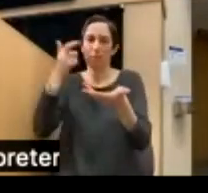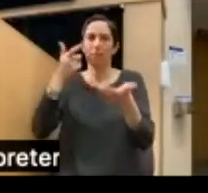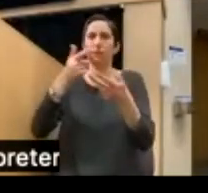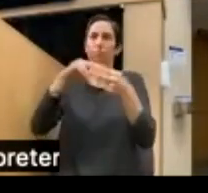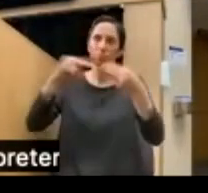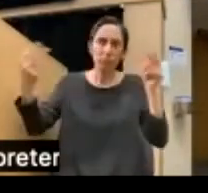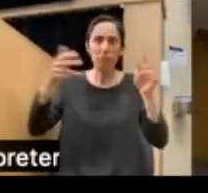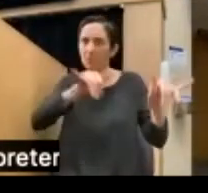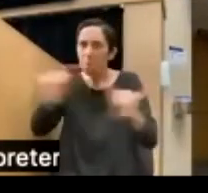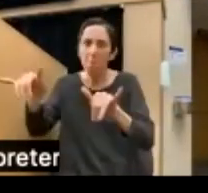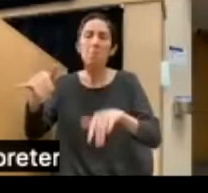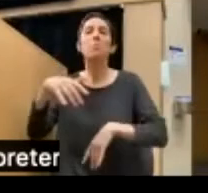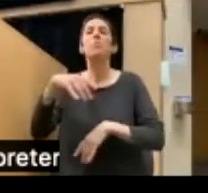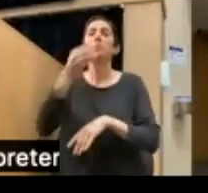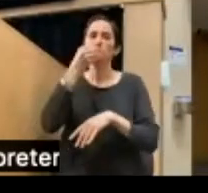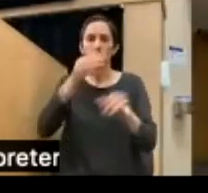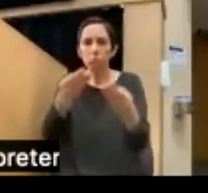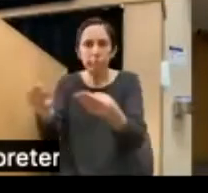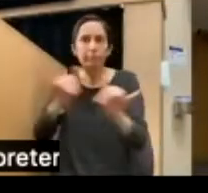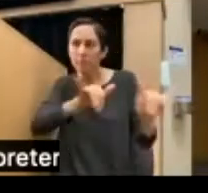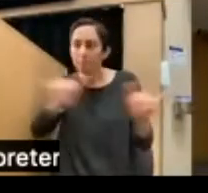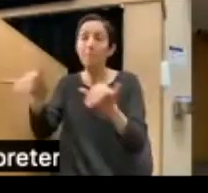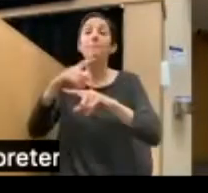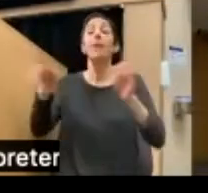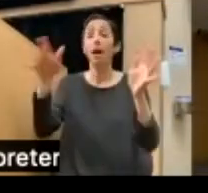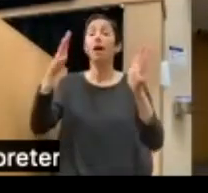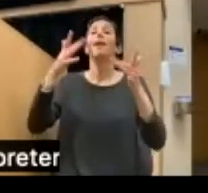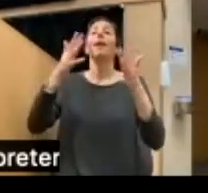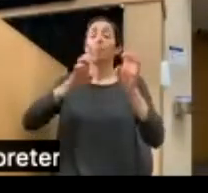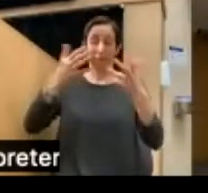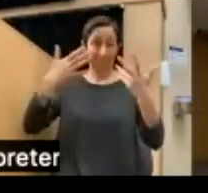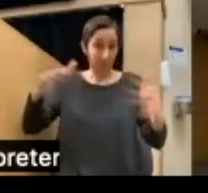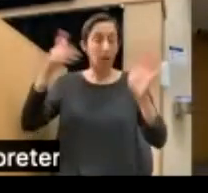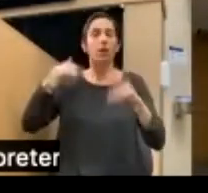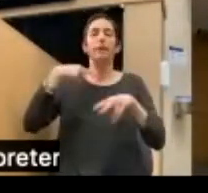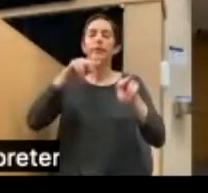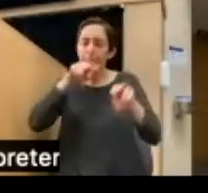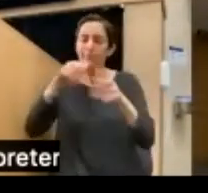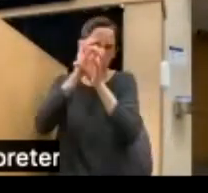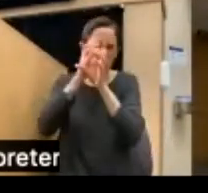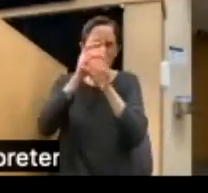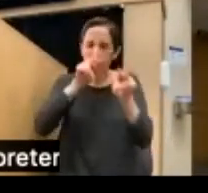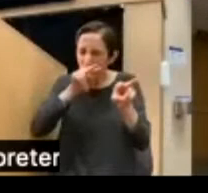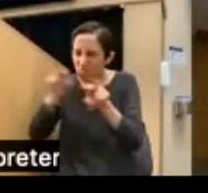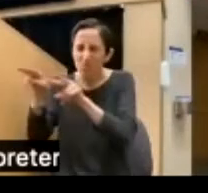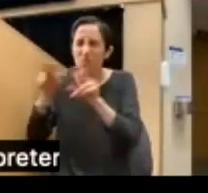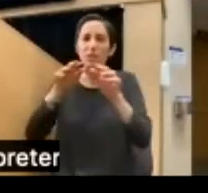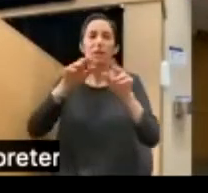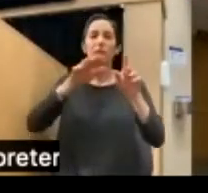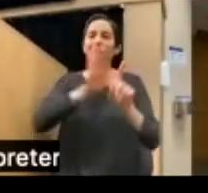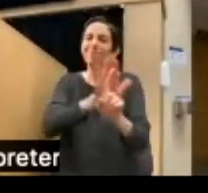he looked under the microscope and in fact found vastly different health outcomes, like 60%